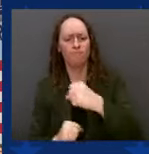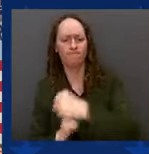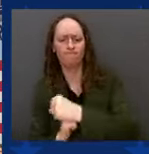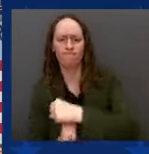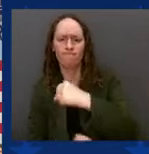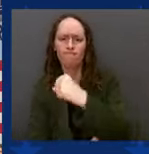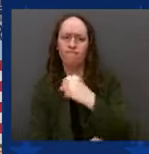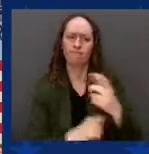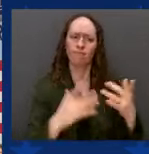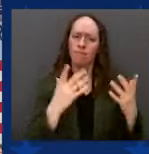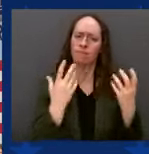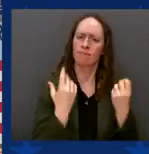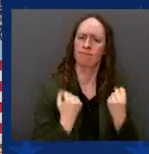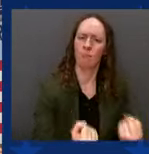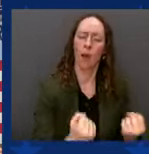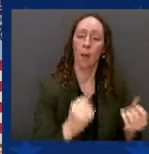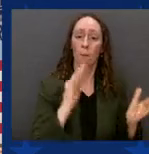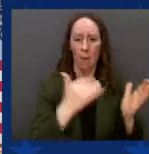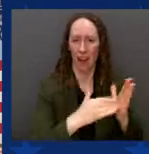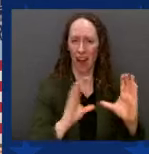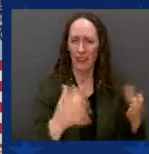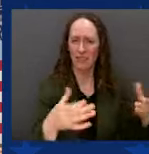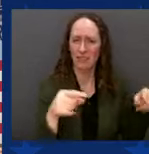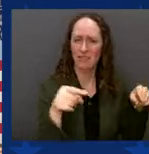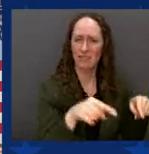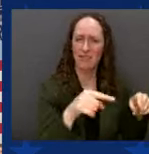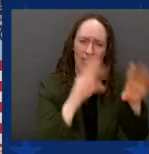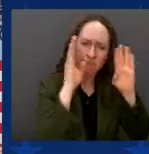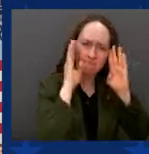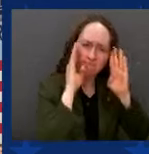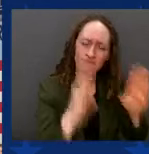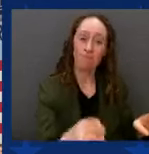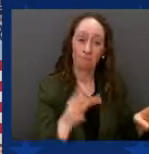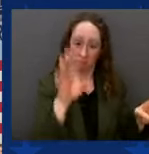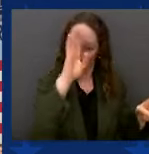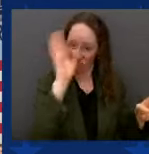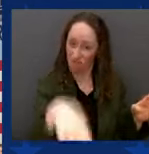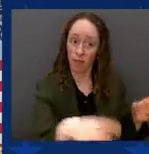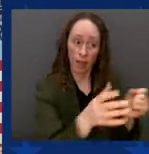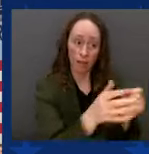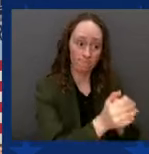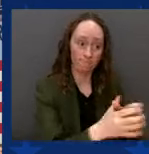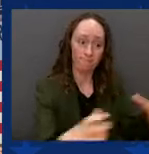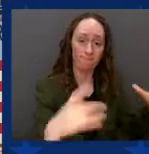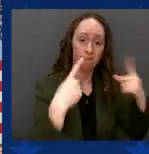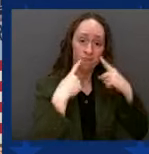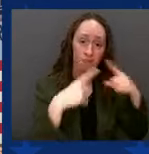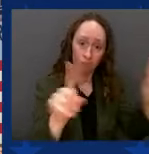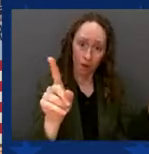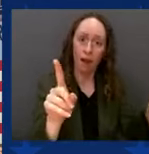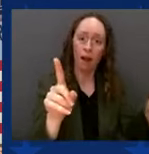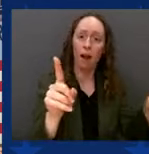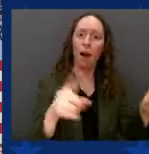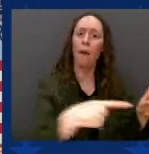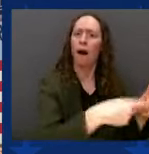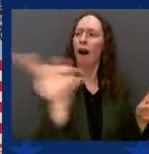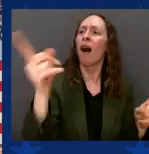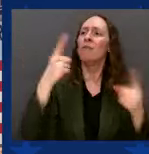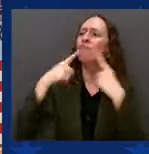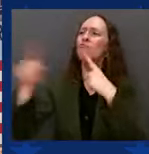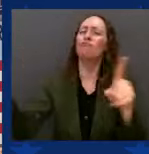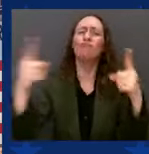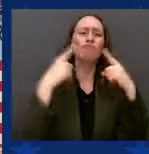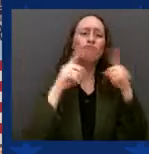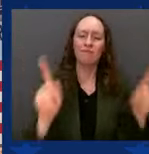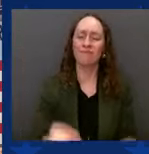well. And the third one is to unite the country. Didn't think we could do that. But as we've seen all the talk about, we